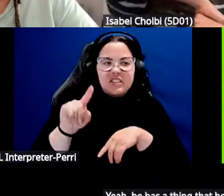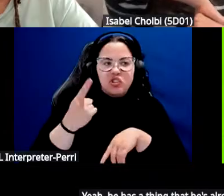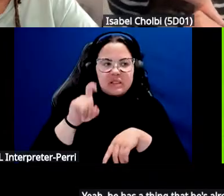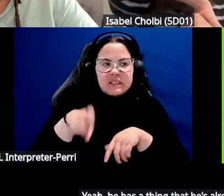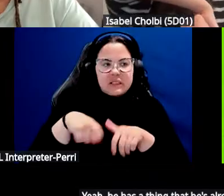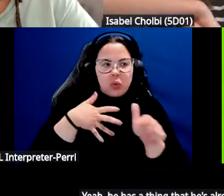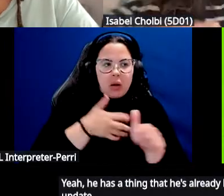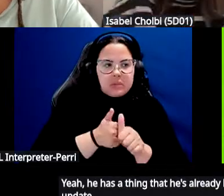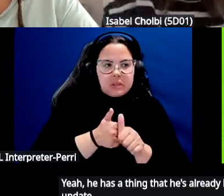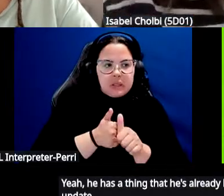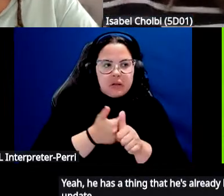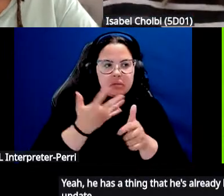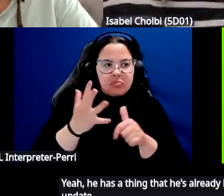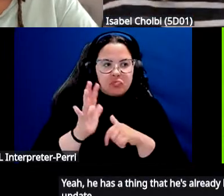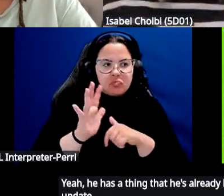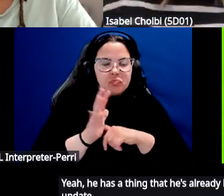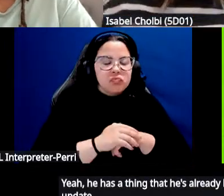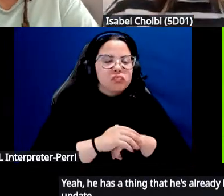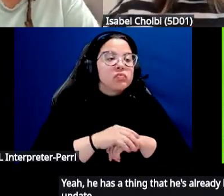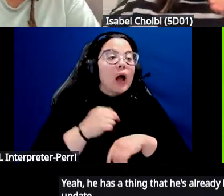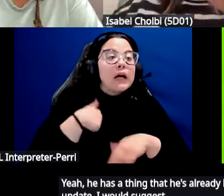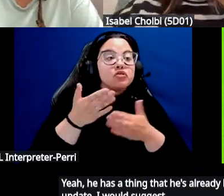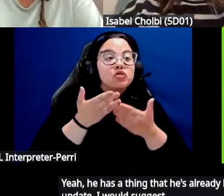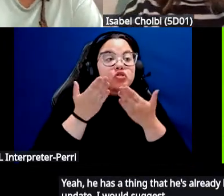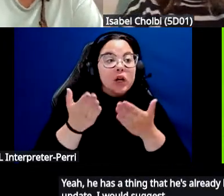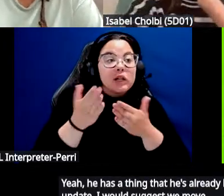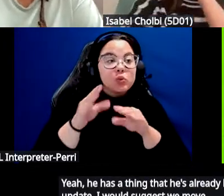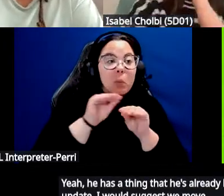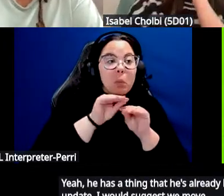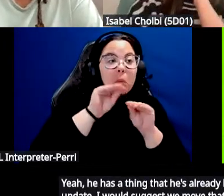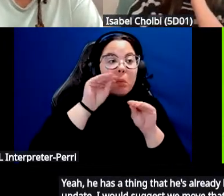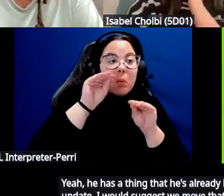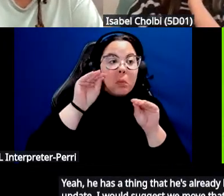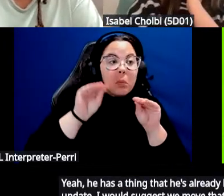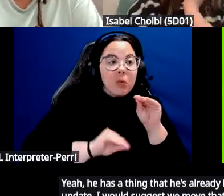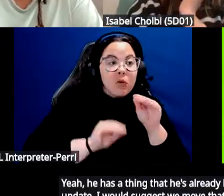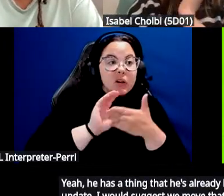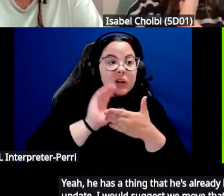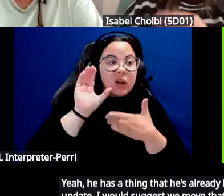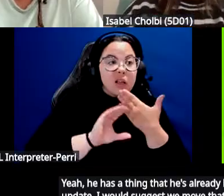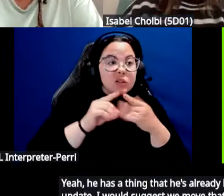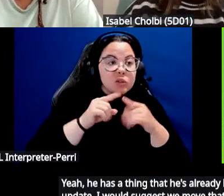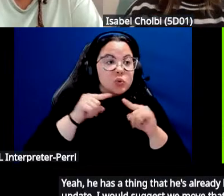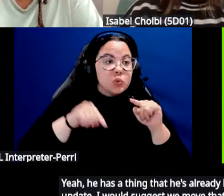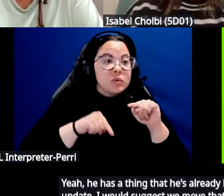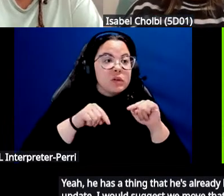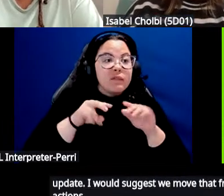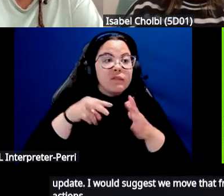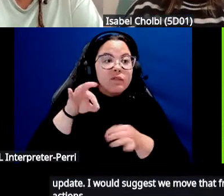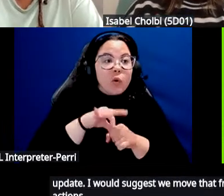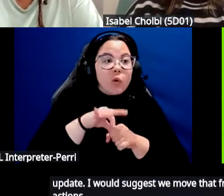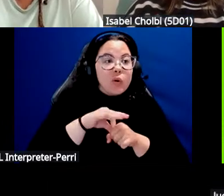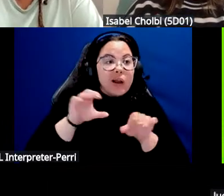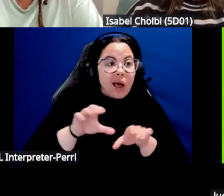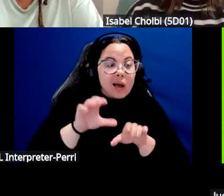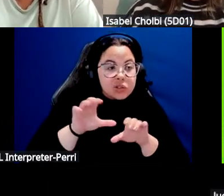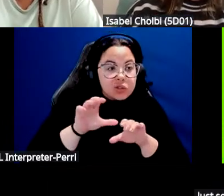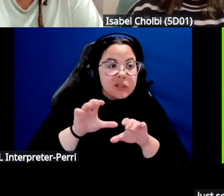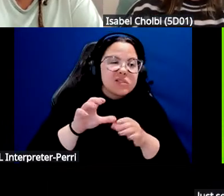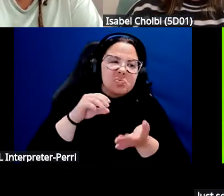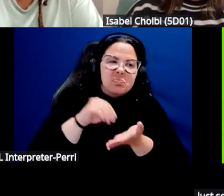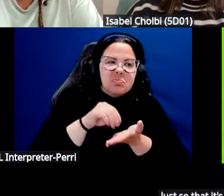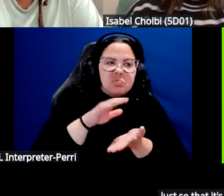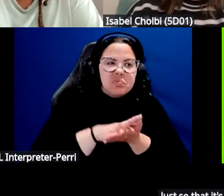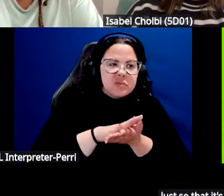update. I would suggest we move that from the consent calendar to the voting actions, just so that that's noted for the record